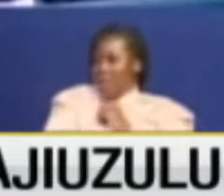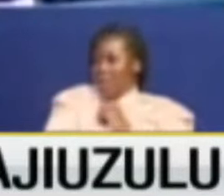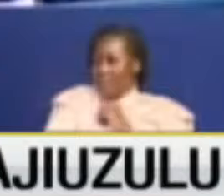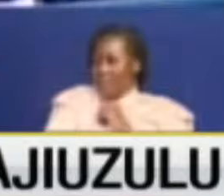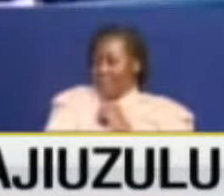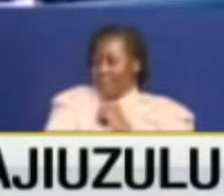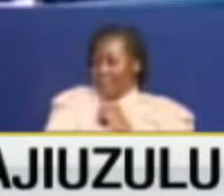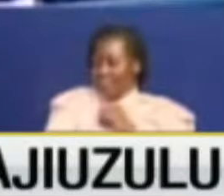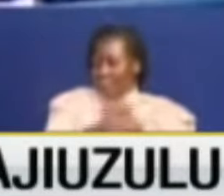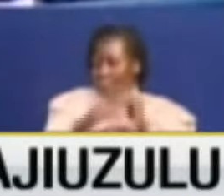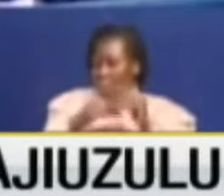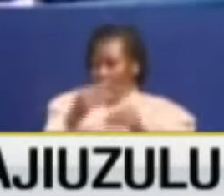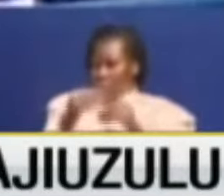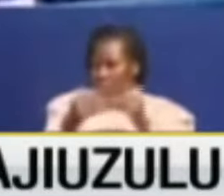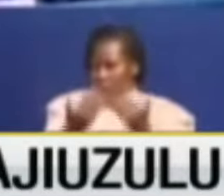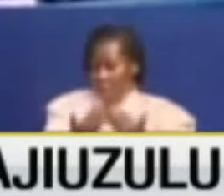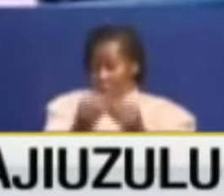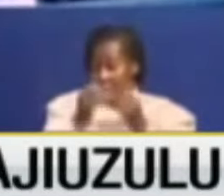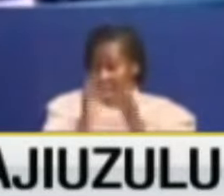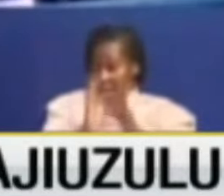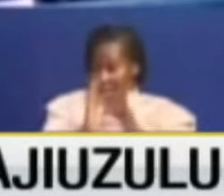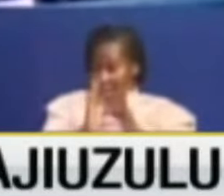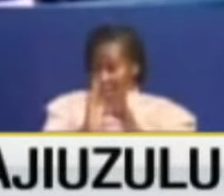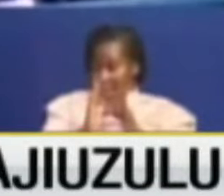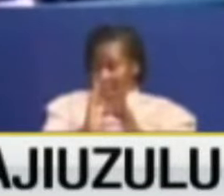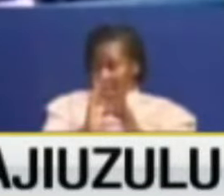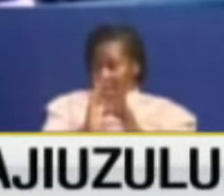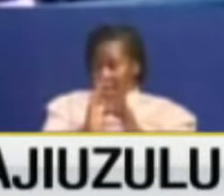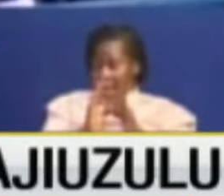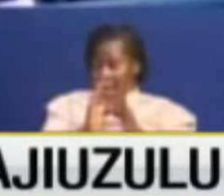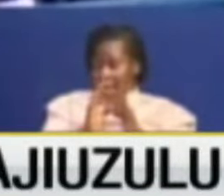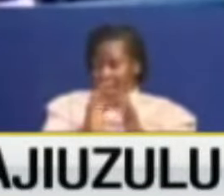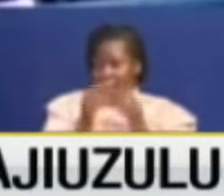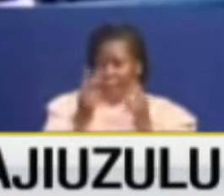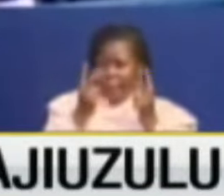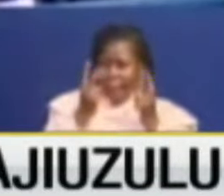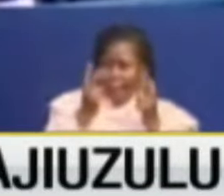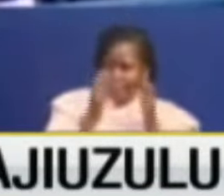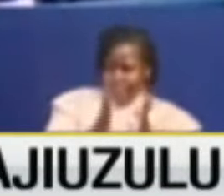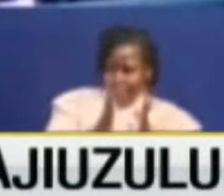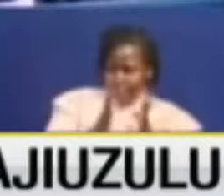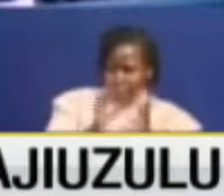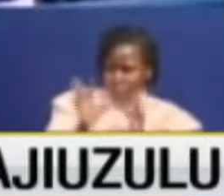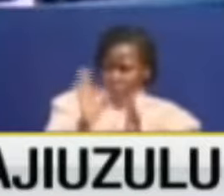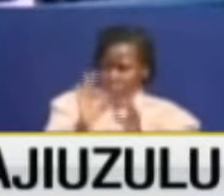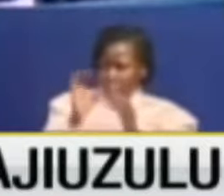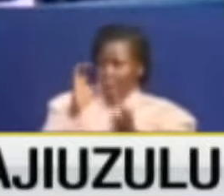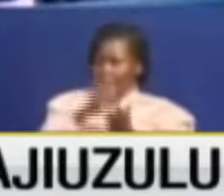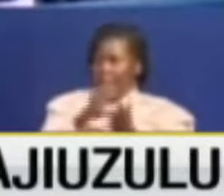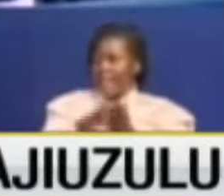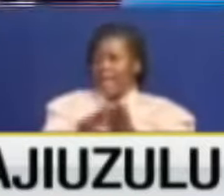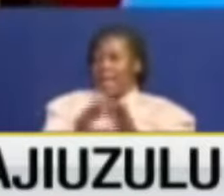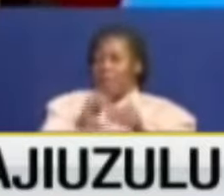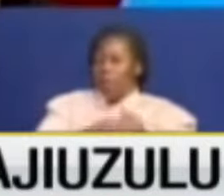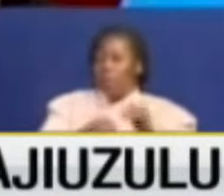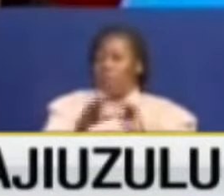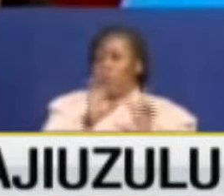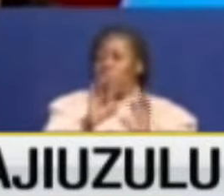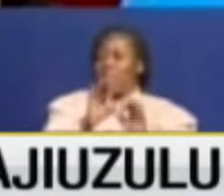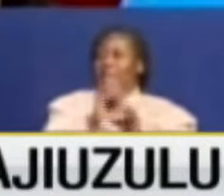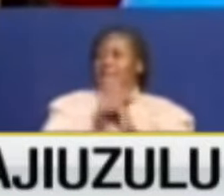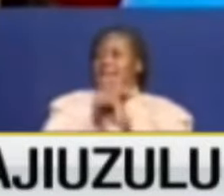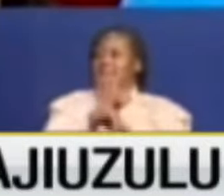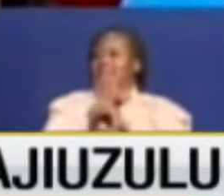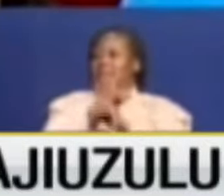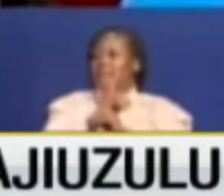worst." He proceeds, "If the prosecutor is obliged to choose his cases, it follows that he can choose his